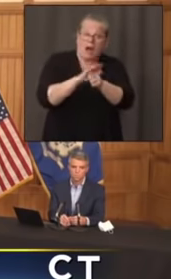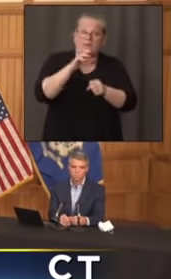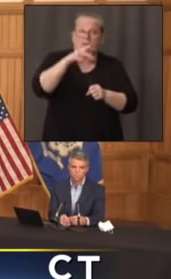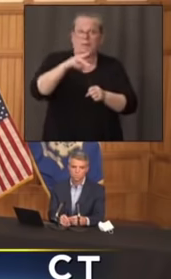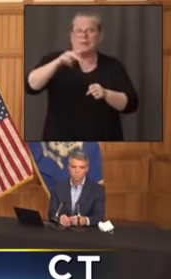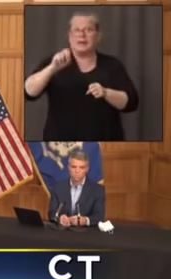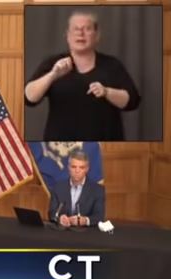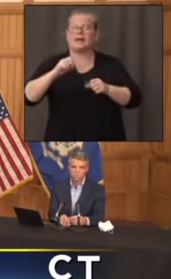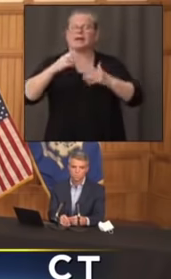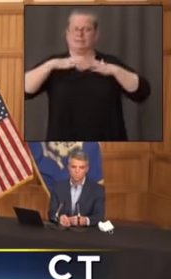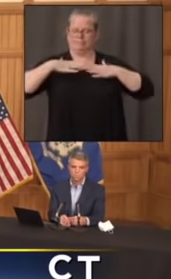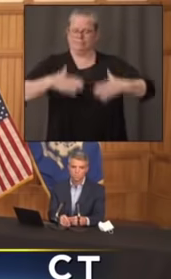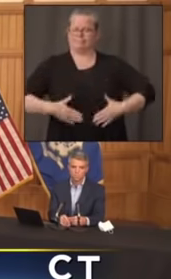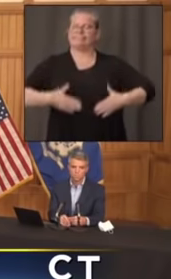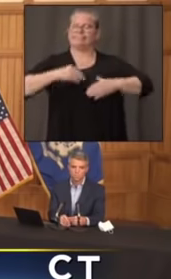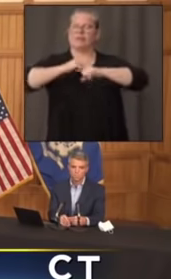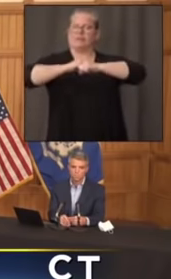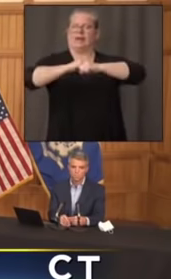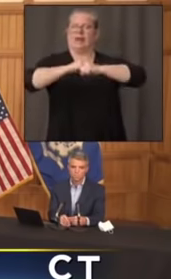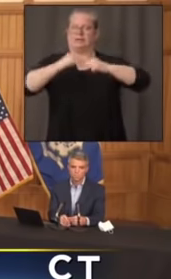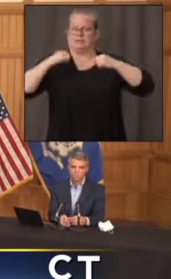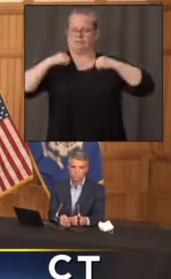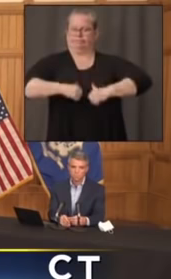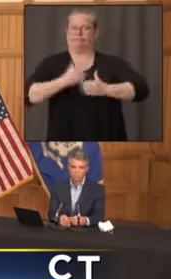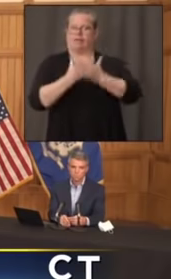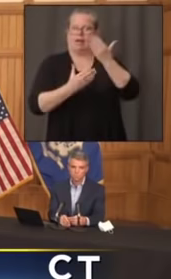time where it's so competitive?